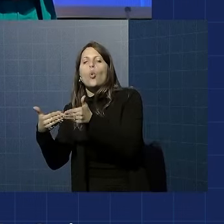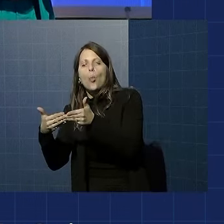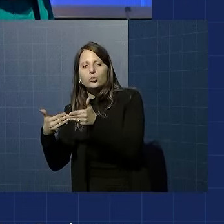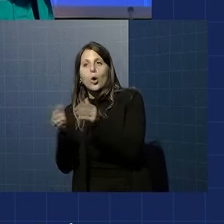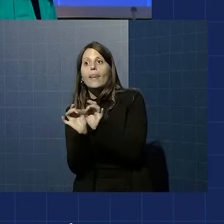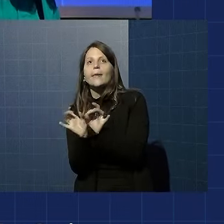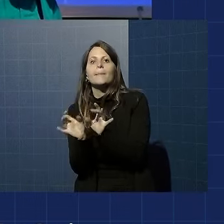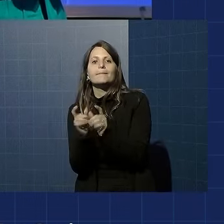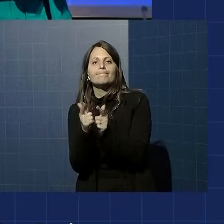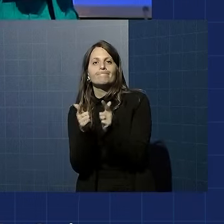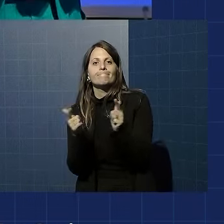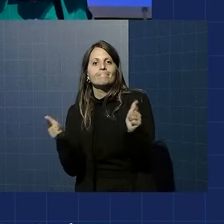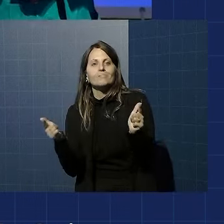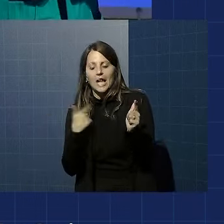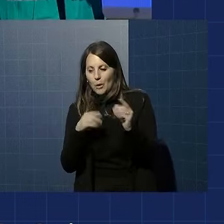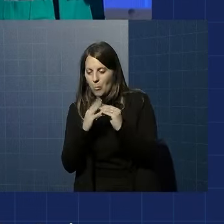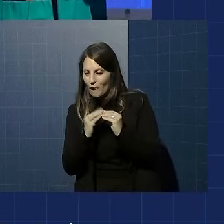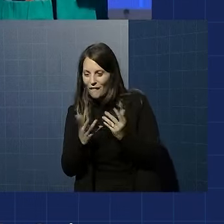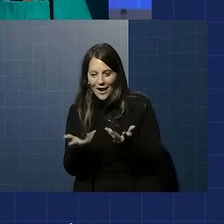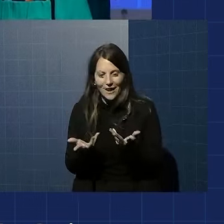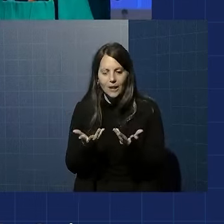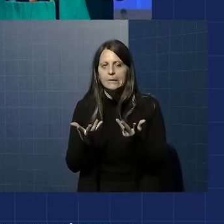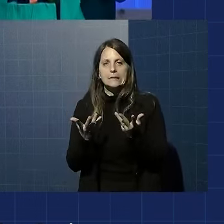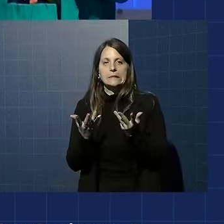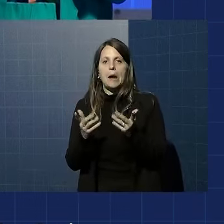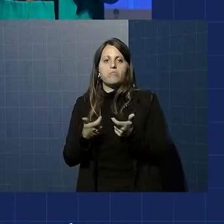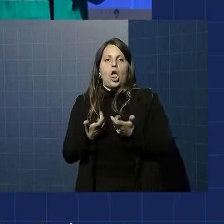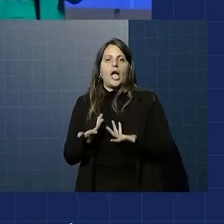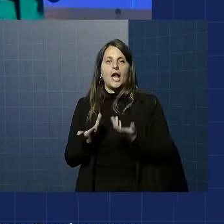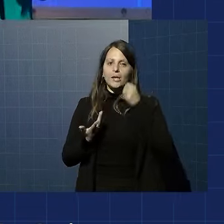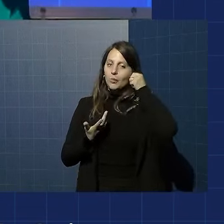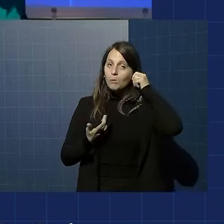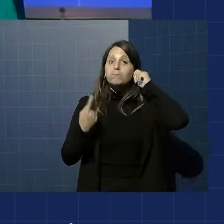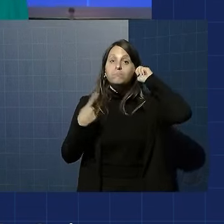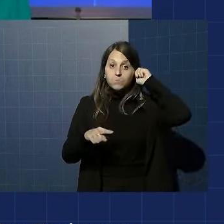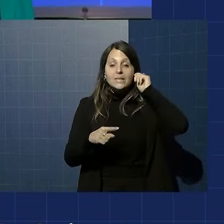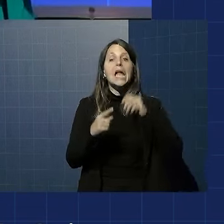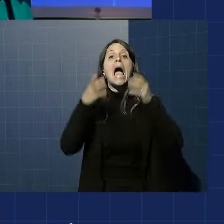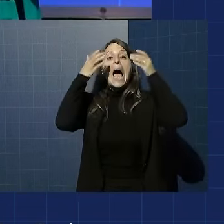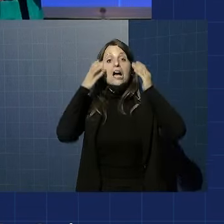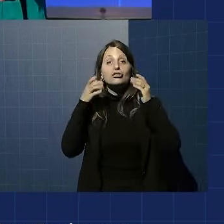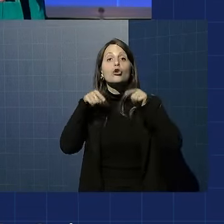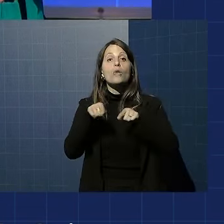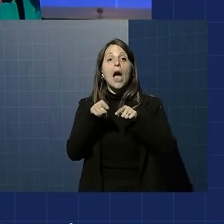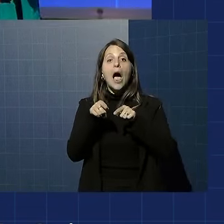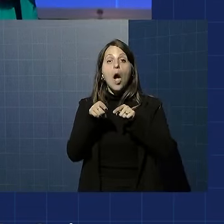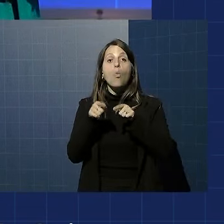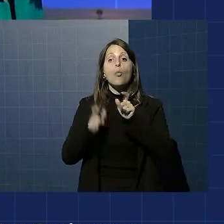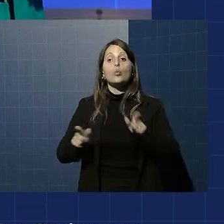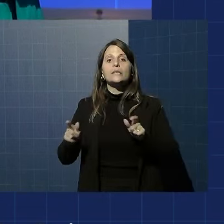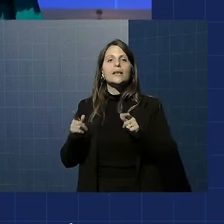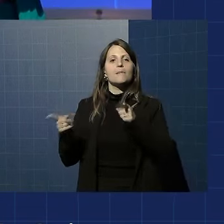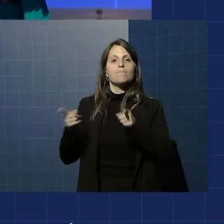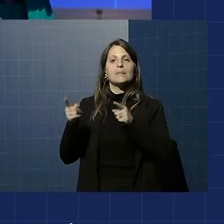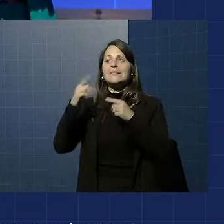in space. They are isolated. They cannot just go to the cinema or go to a restaurant or have a drink with friends.